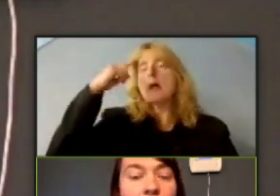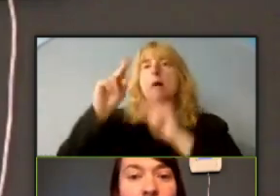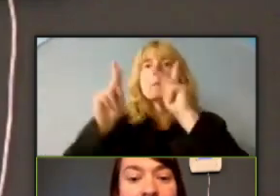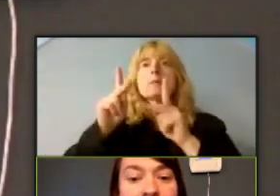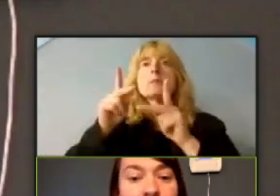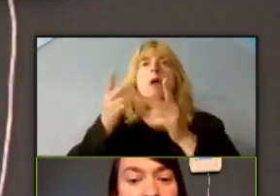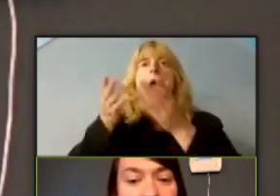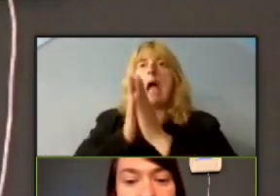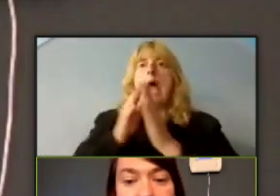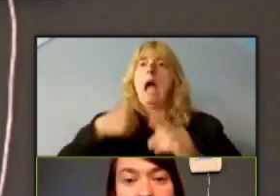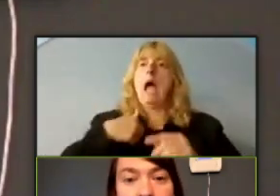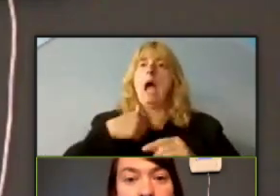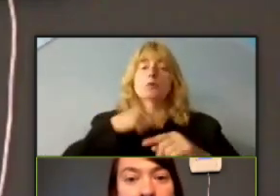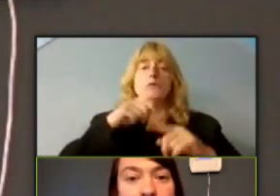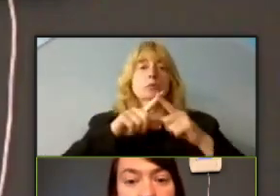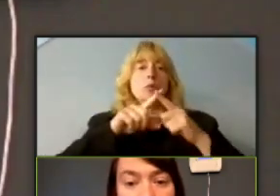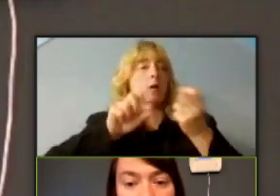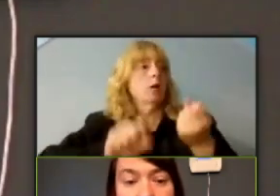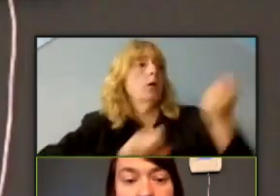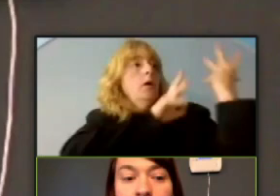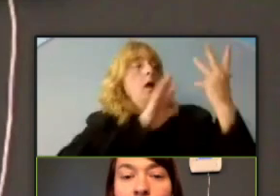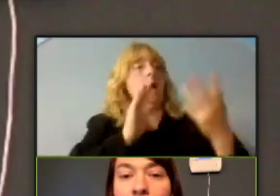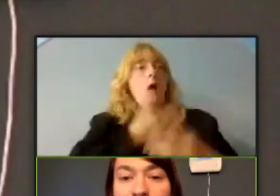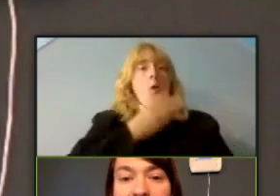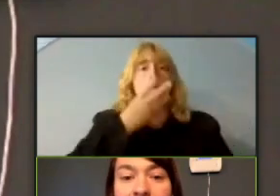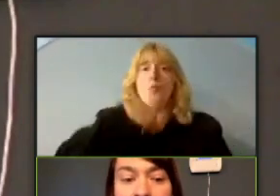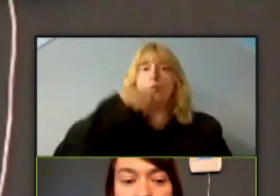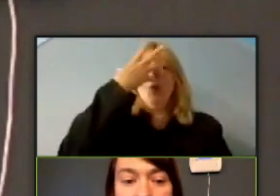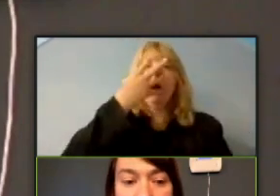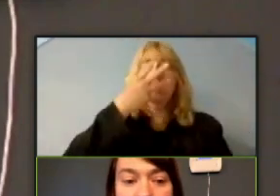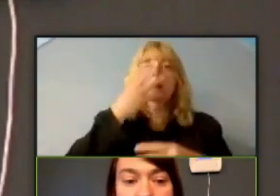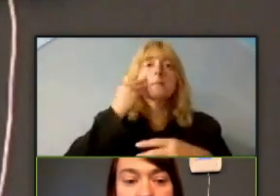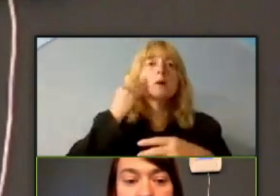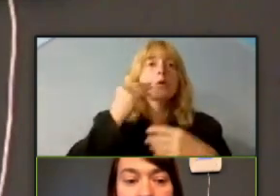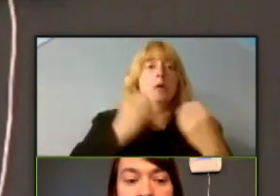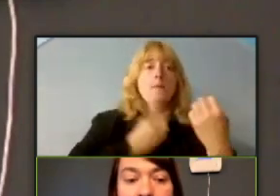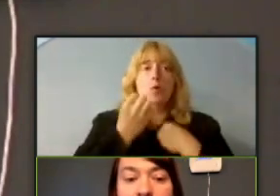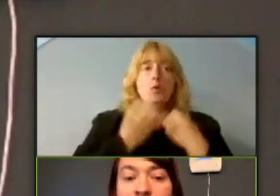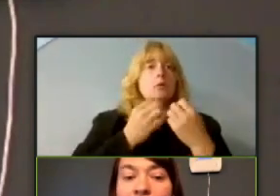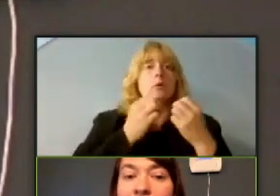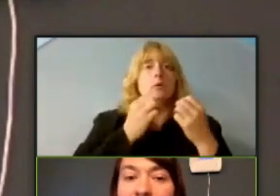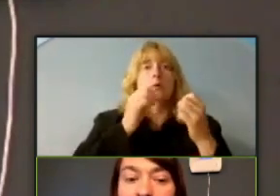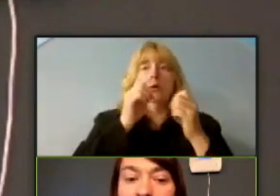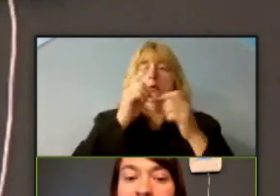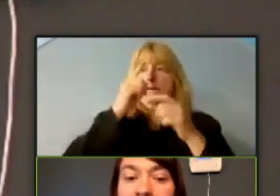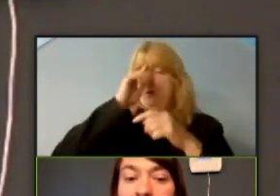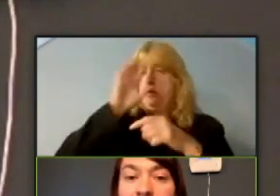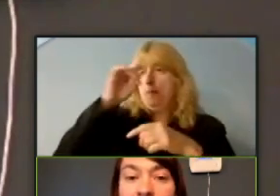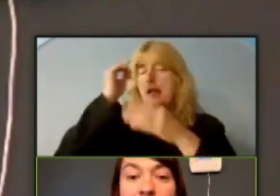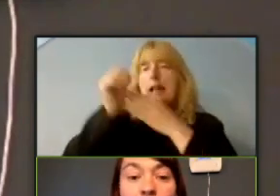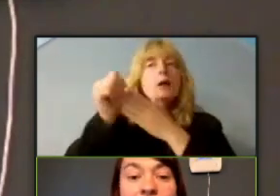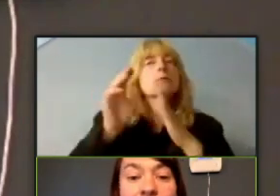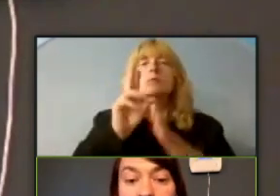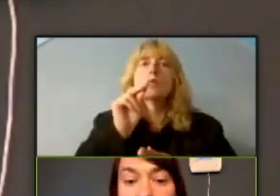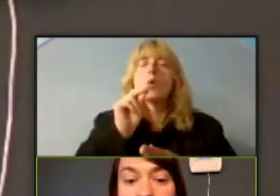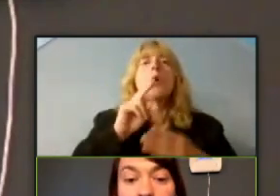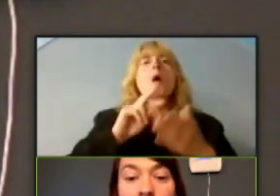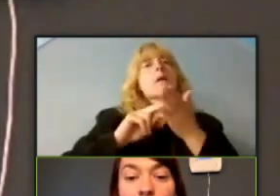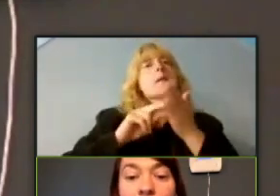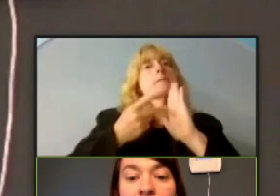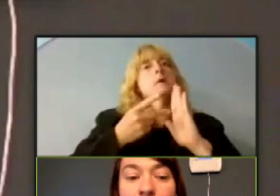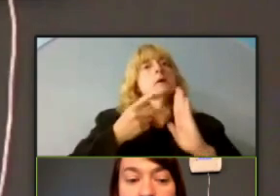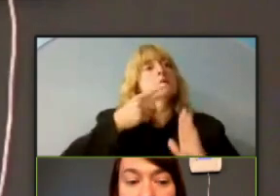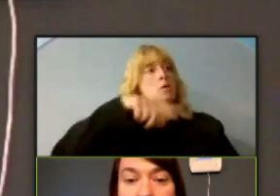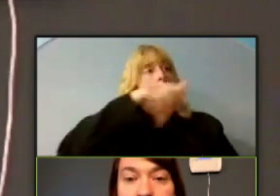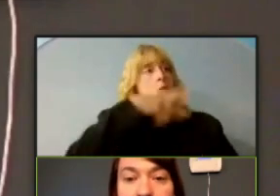unpack our white experiences or emotions with Black leadership. Do not have Black folks care for our white tears or